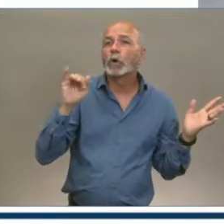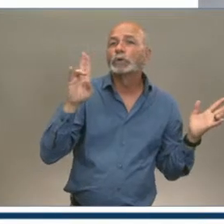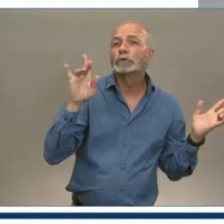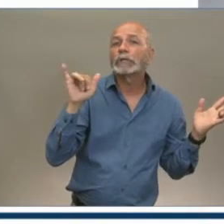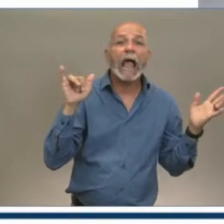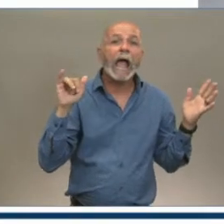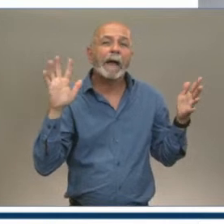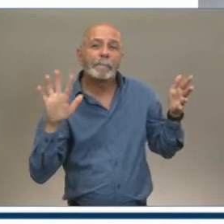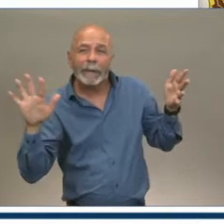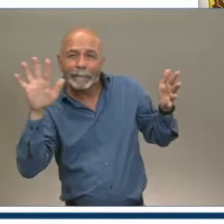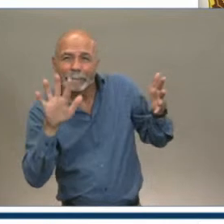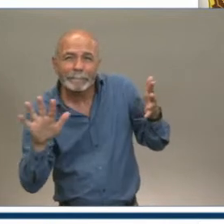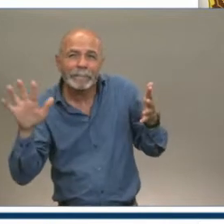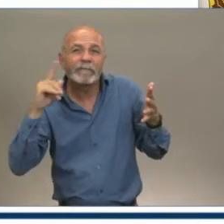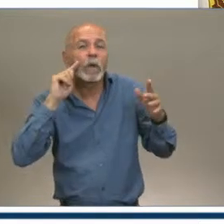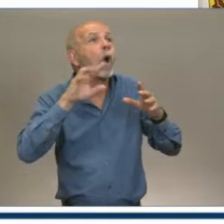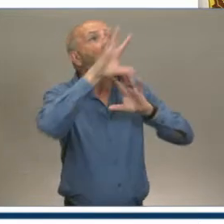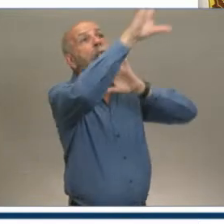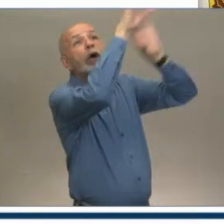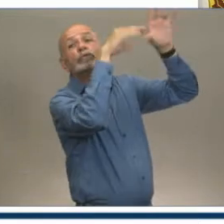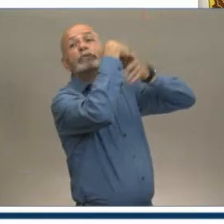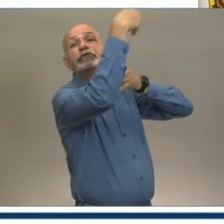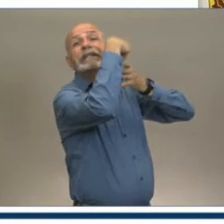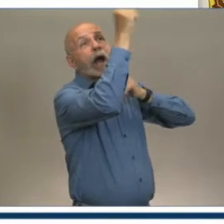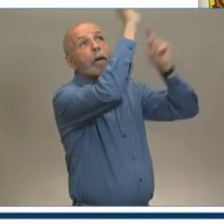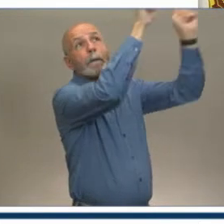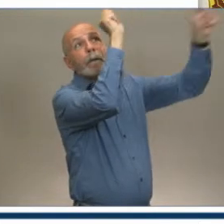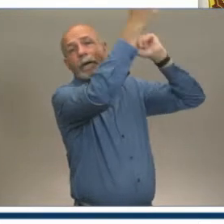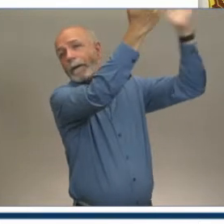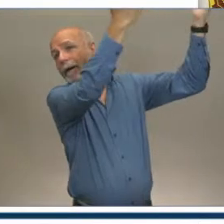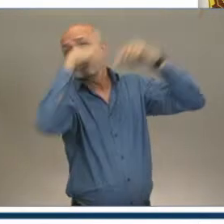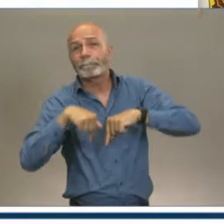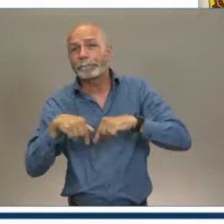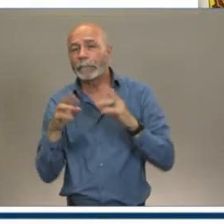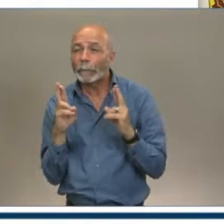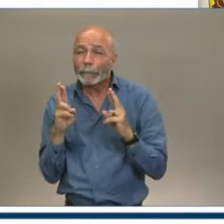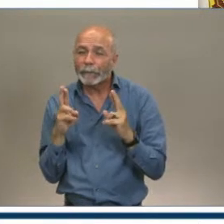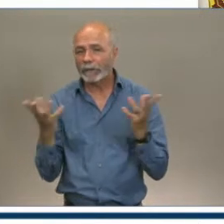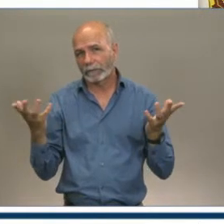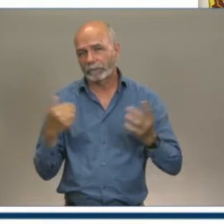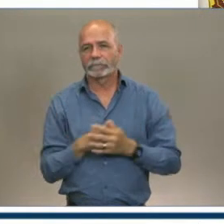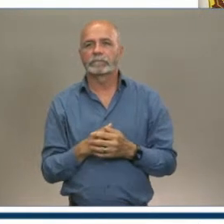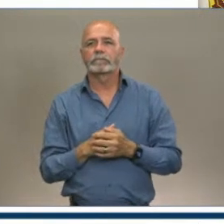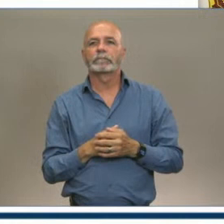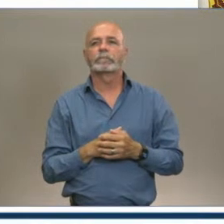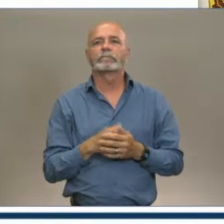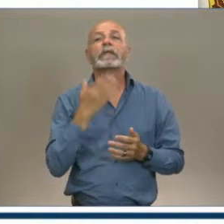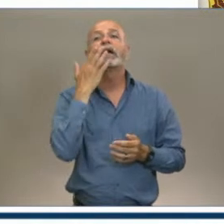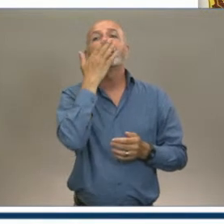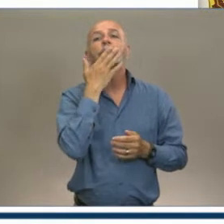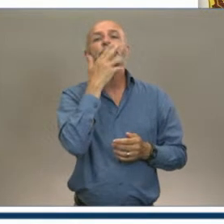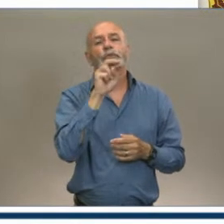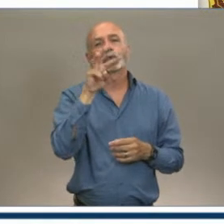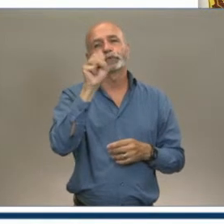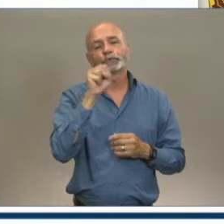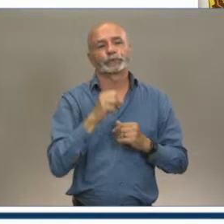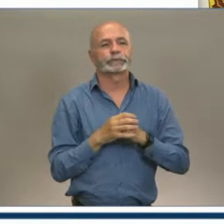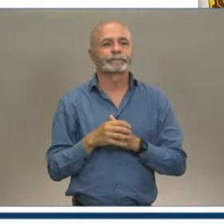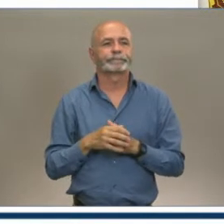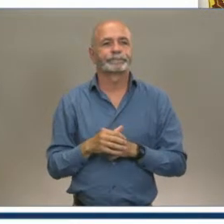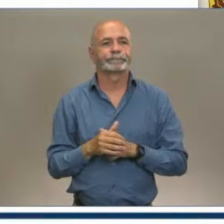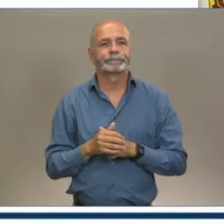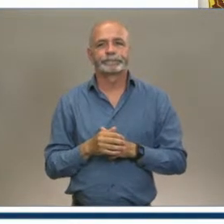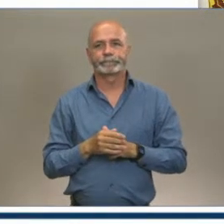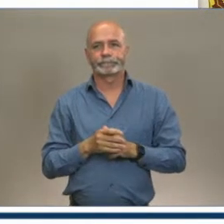Canada. Next, we'll go to Daryl Cole with the Amherst News. Go ahead, Daryl. Good afternoon. My question is